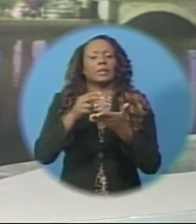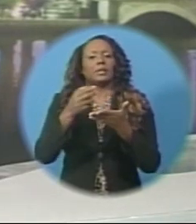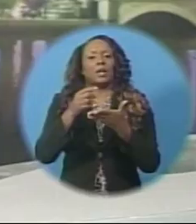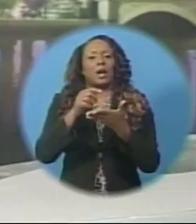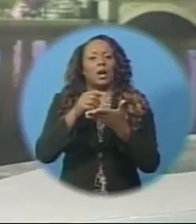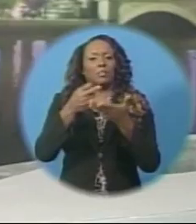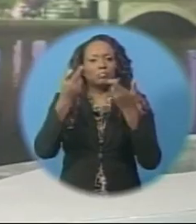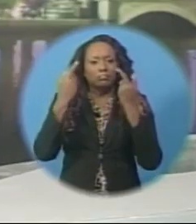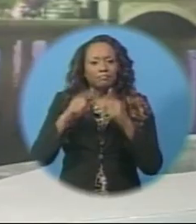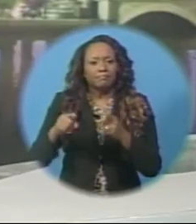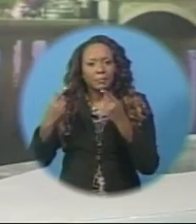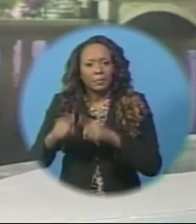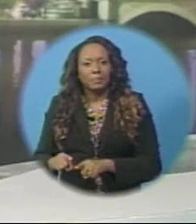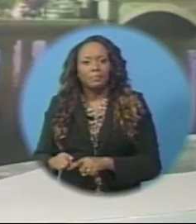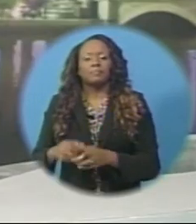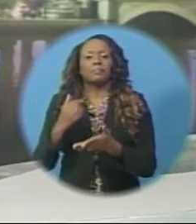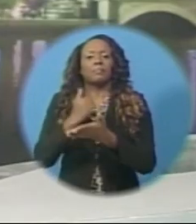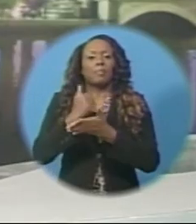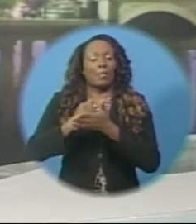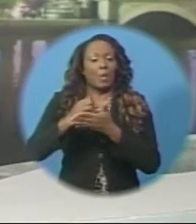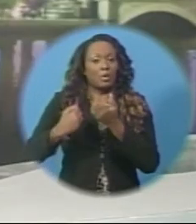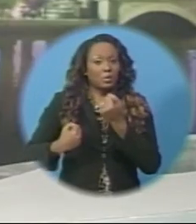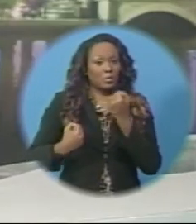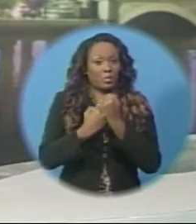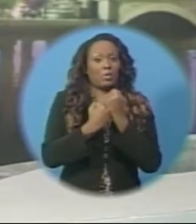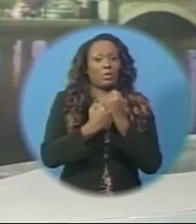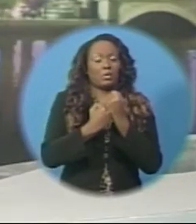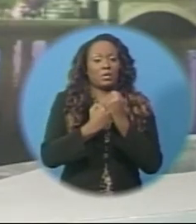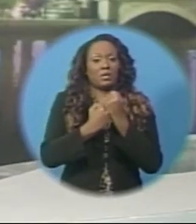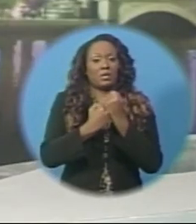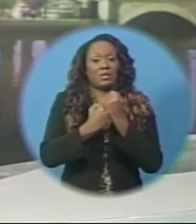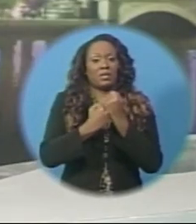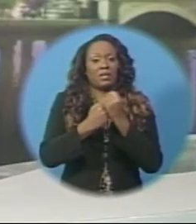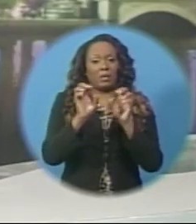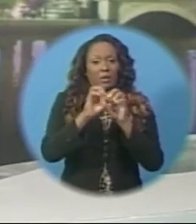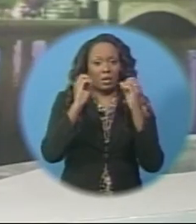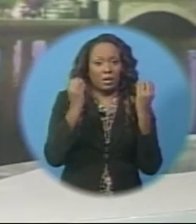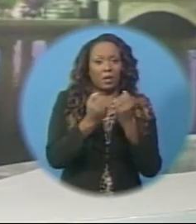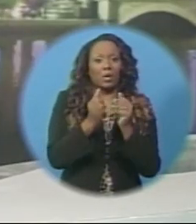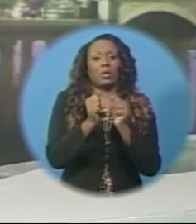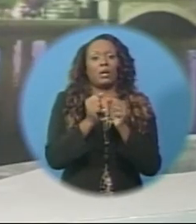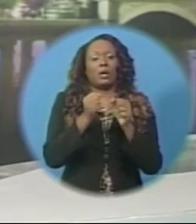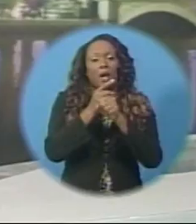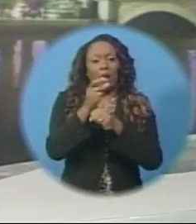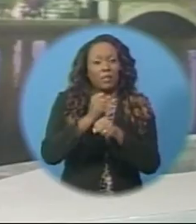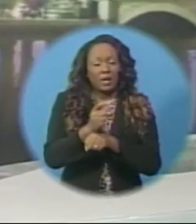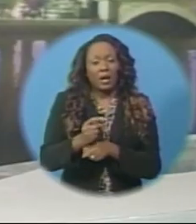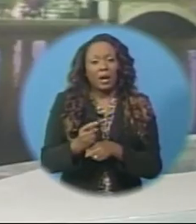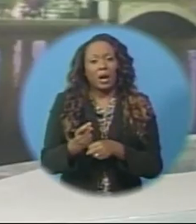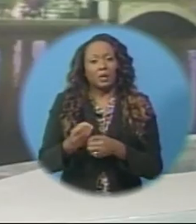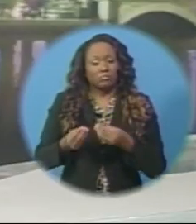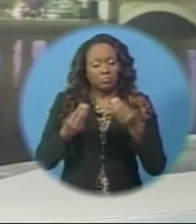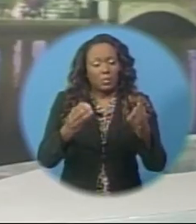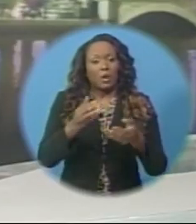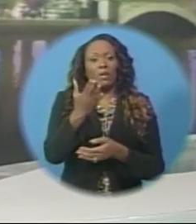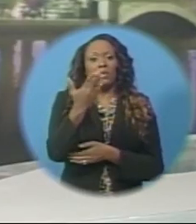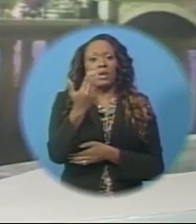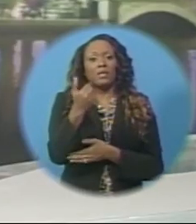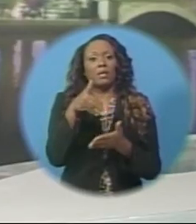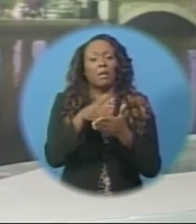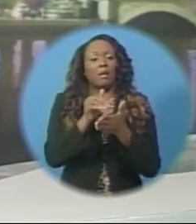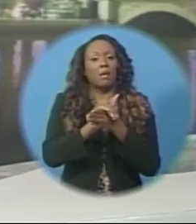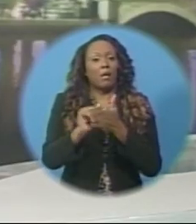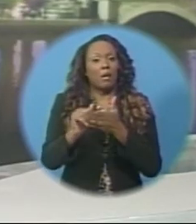understanding. Through the MOU, the bank will support the work of 10 Habitat with a yearly grant of $15,000 for the next 3